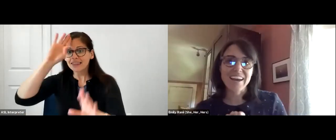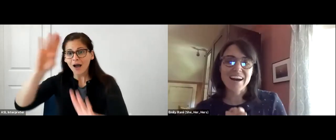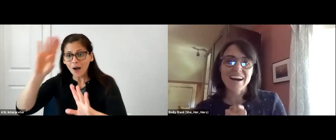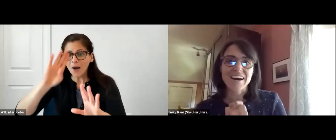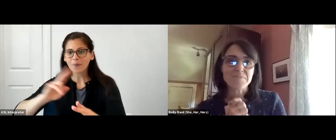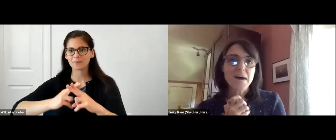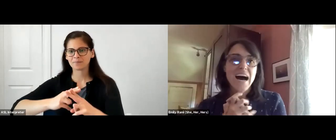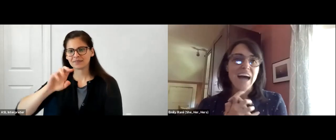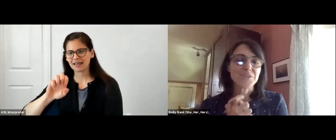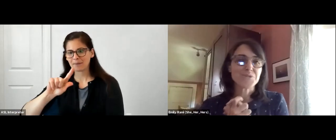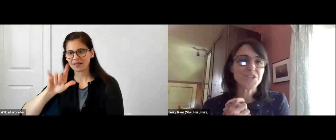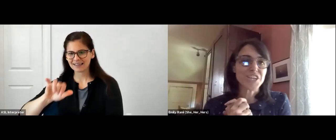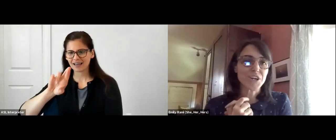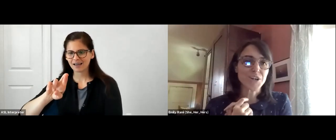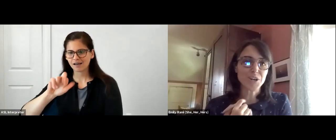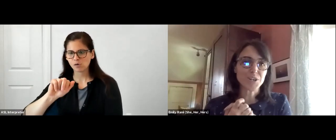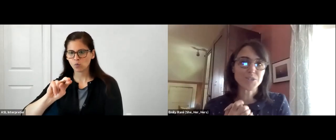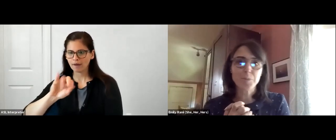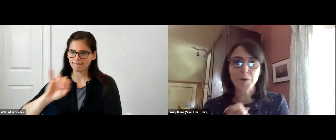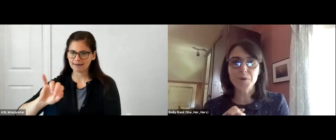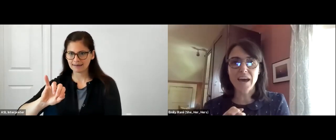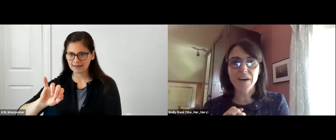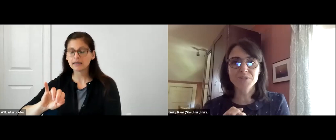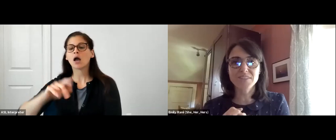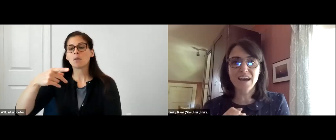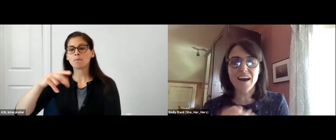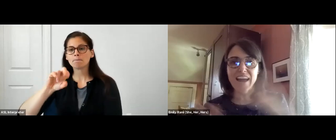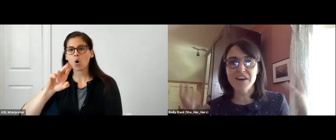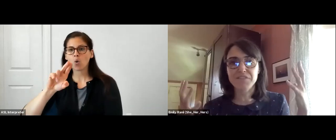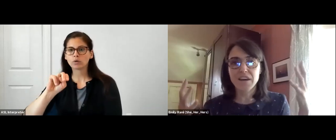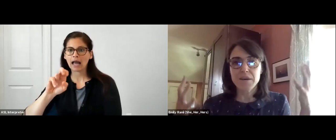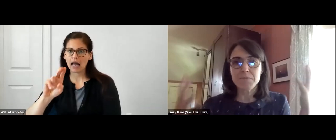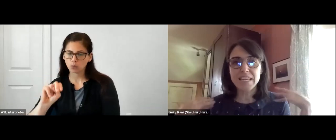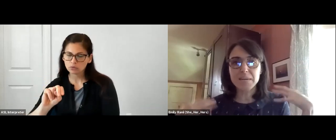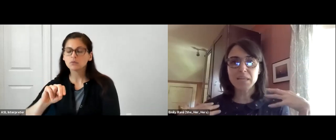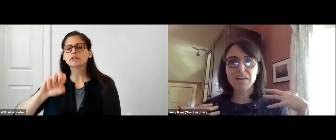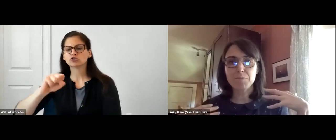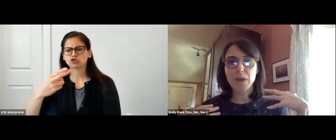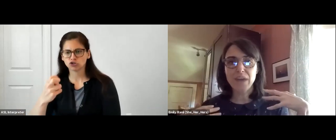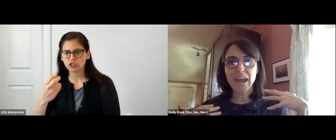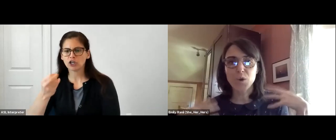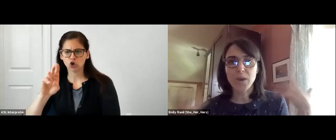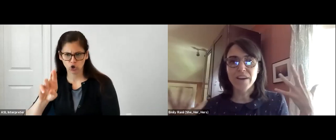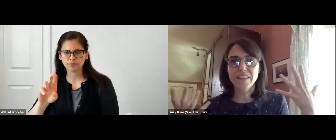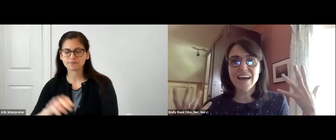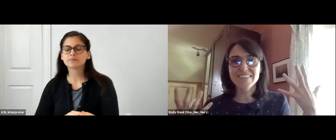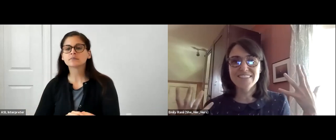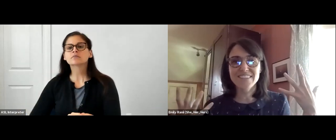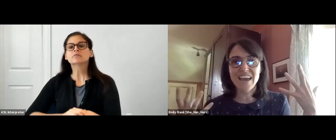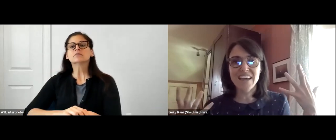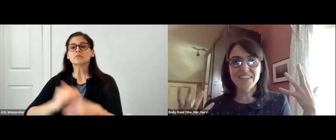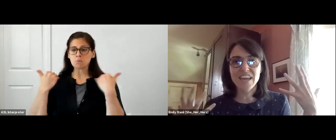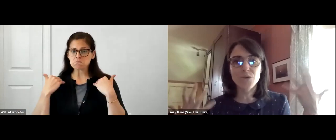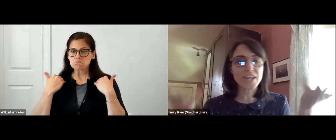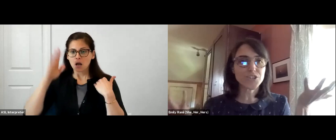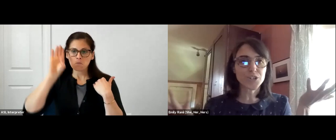Rainey. I use she, her, hers pronouns. I have medium length brown hair, wearing glasses,